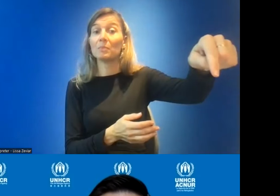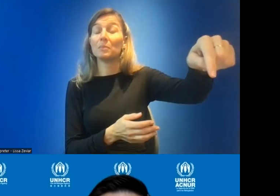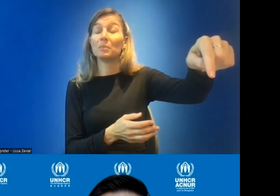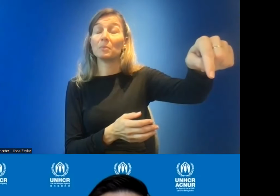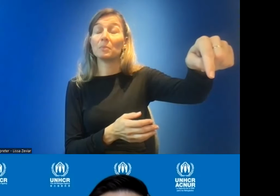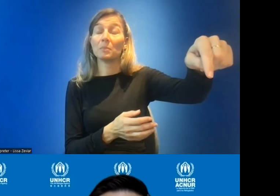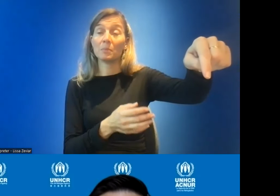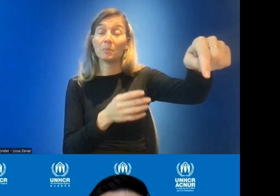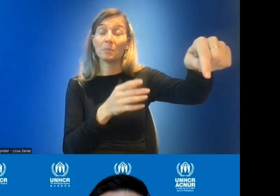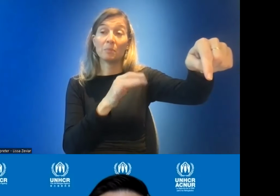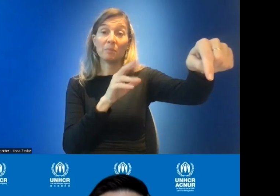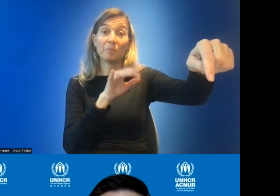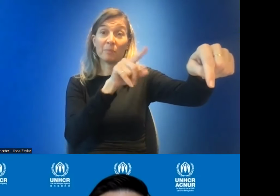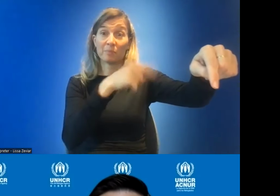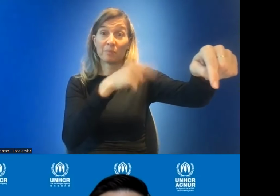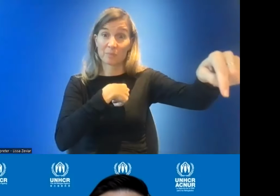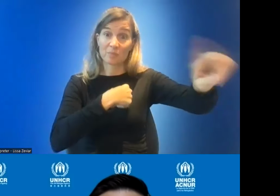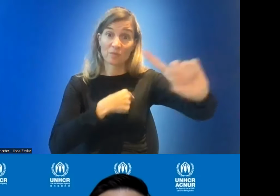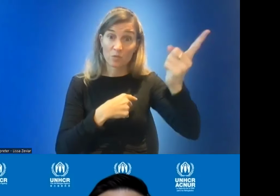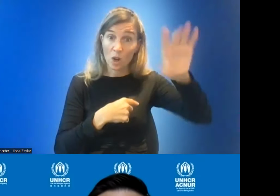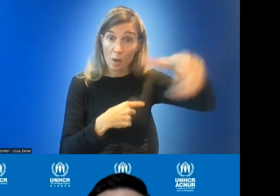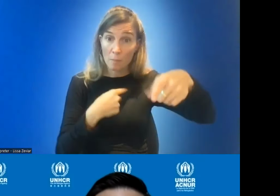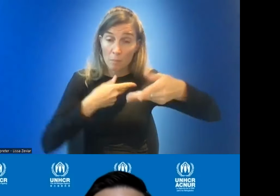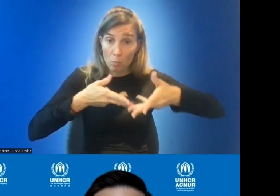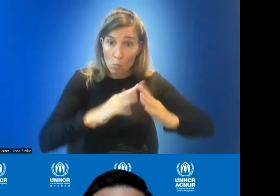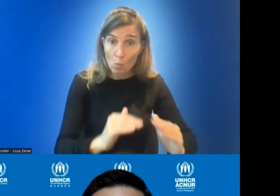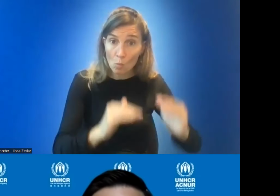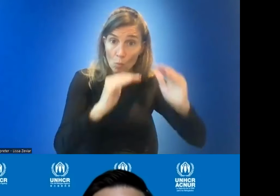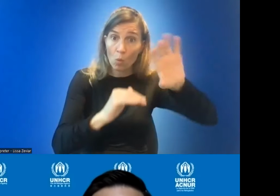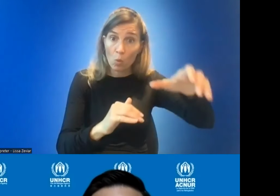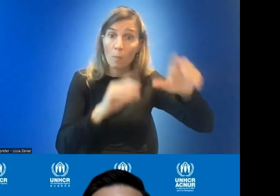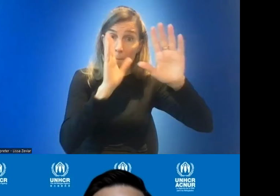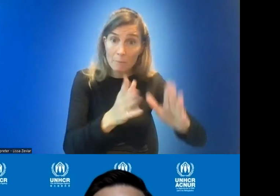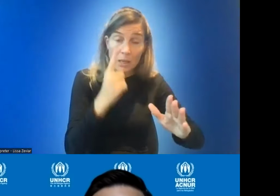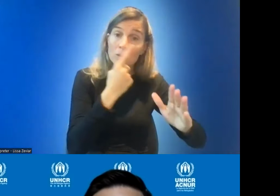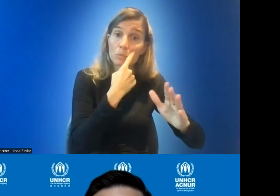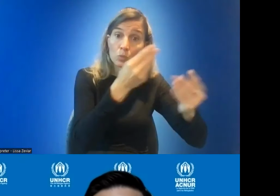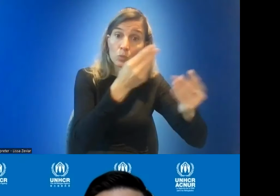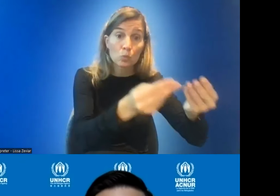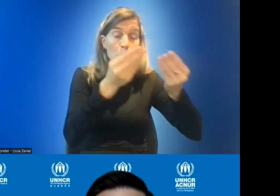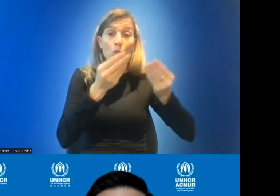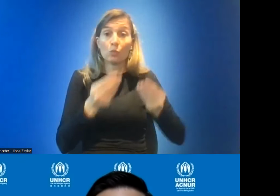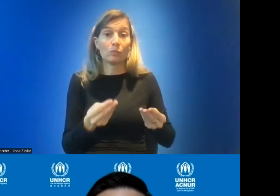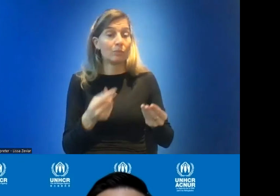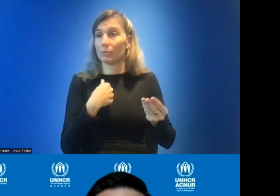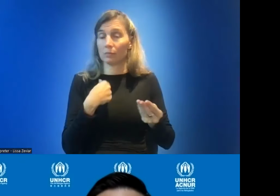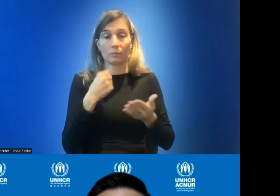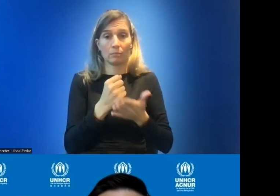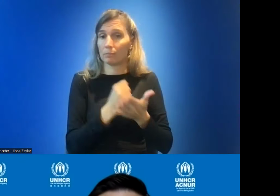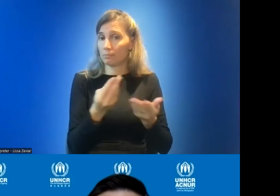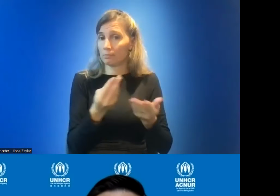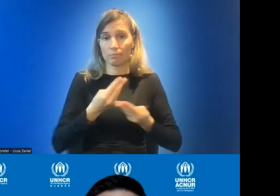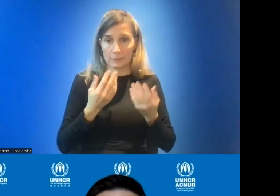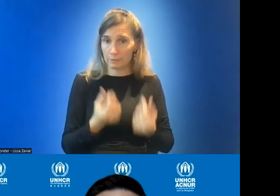of the scope of the discussion, or if there could be anything that could be helping. I have, for example, the importance of